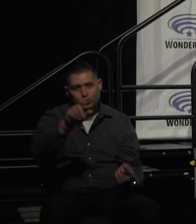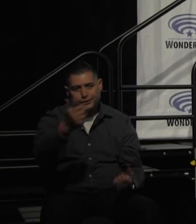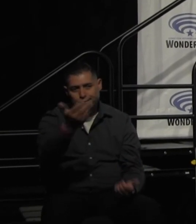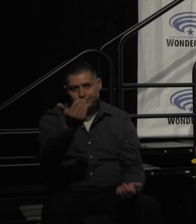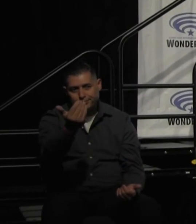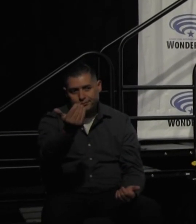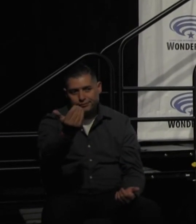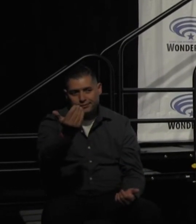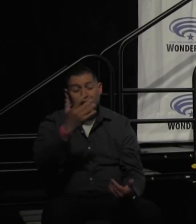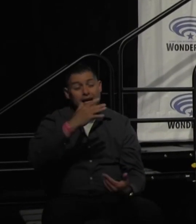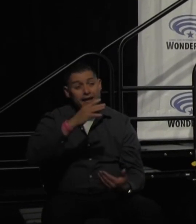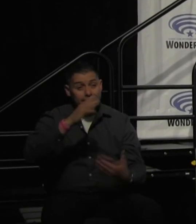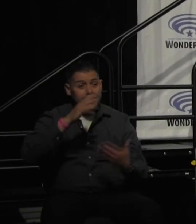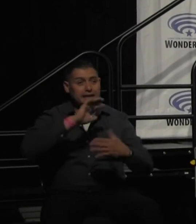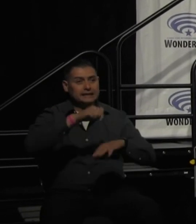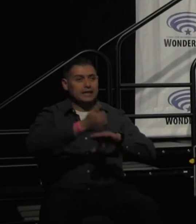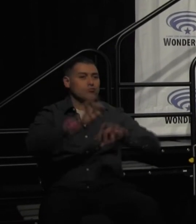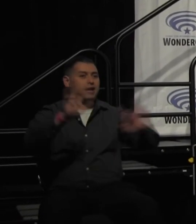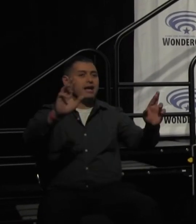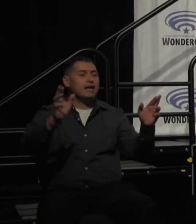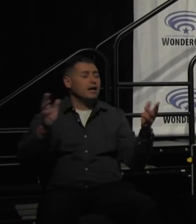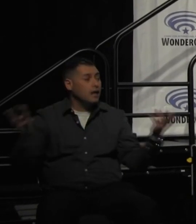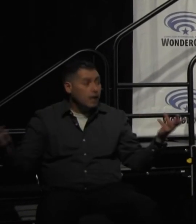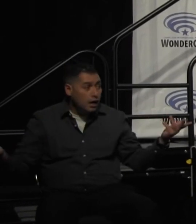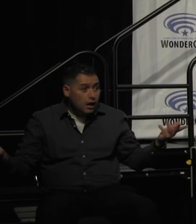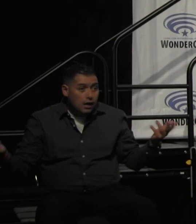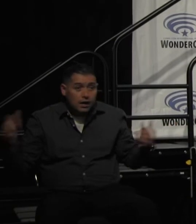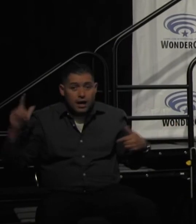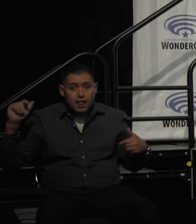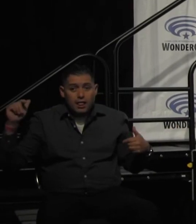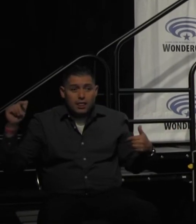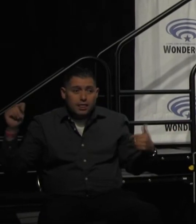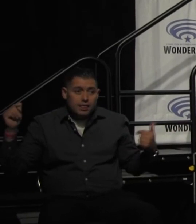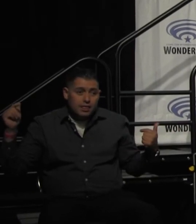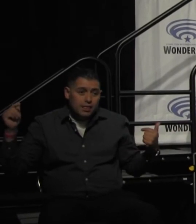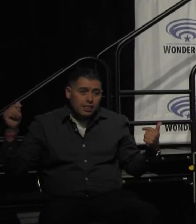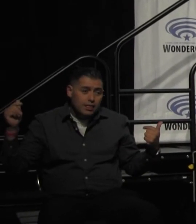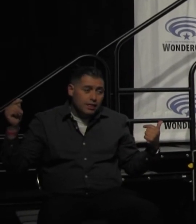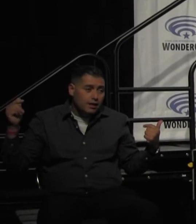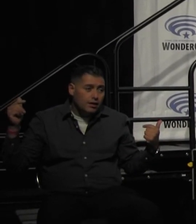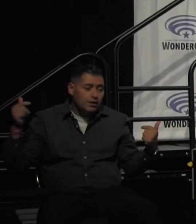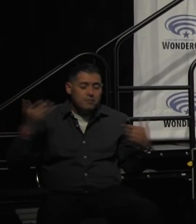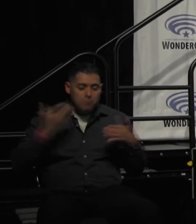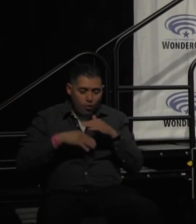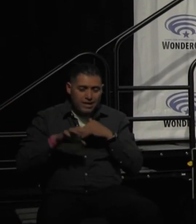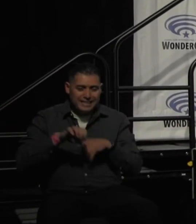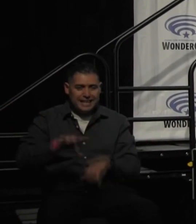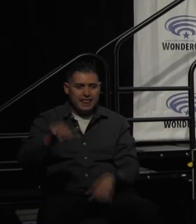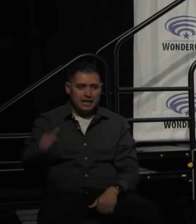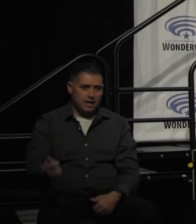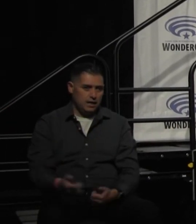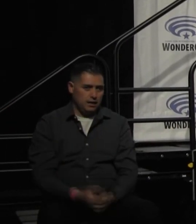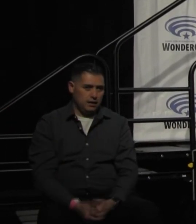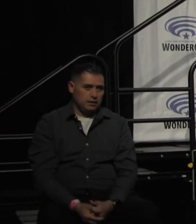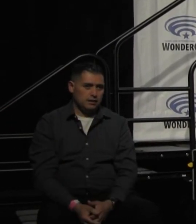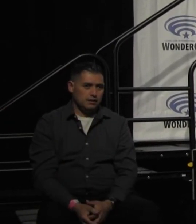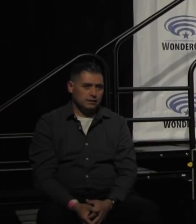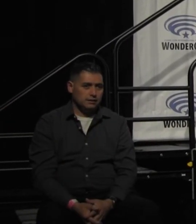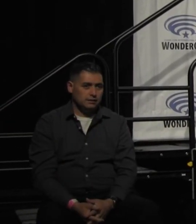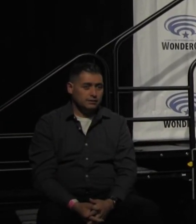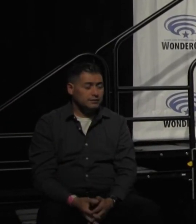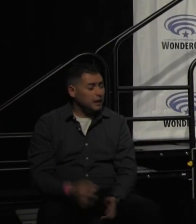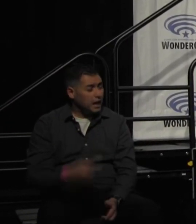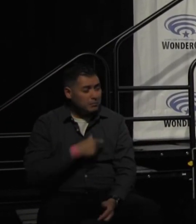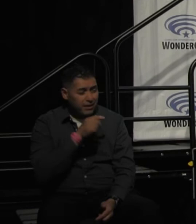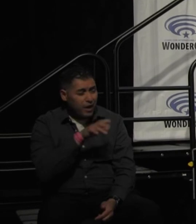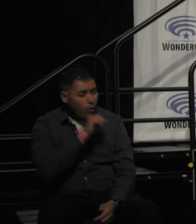What's your I set you up. It's Los Angeles. What do you want me to say? It's all the same. You say born in East LA. I'm not that